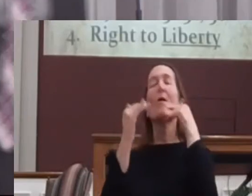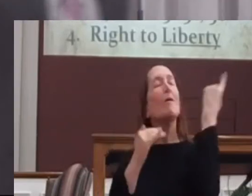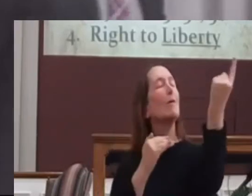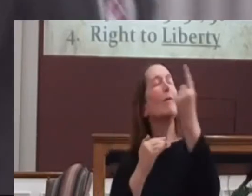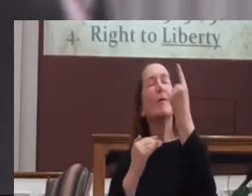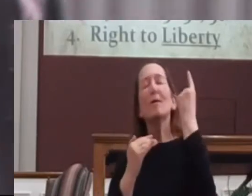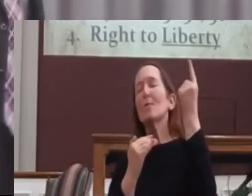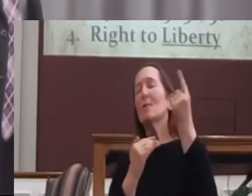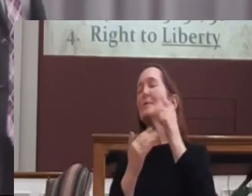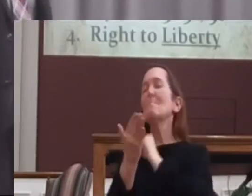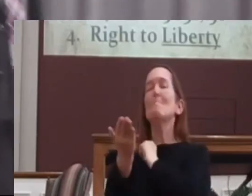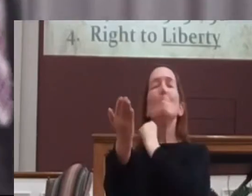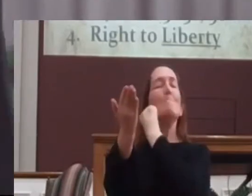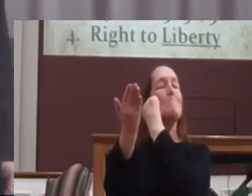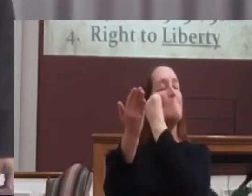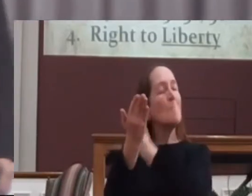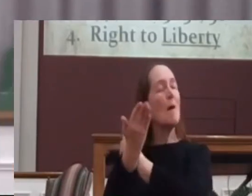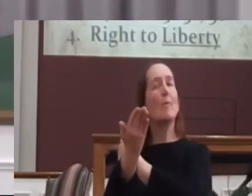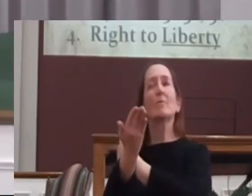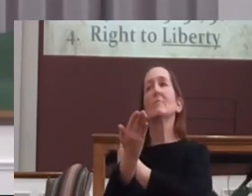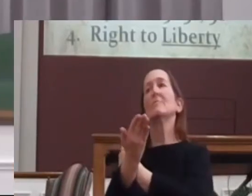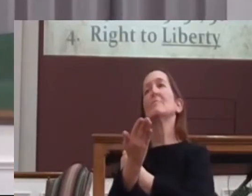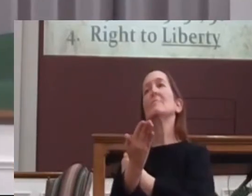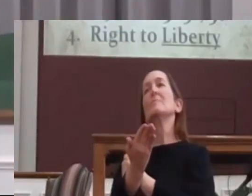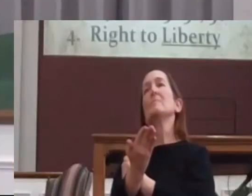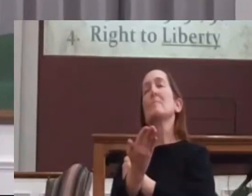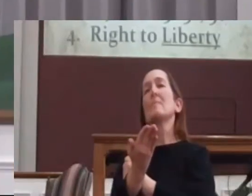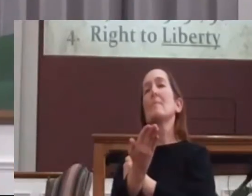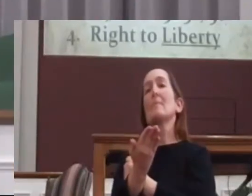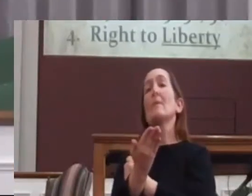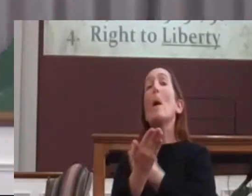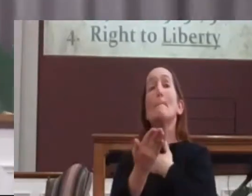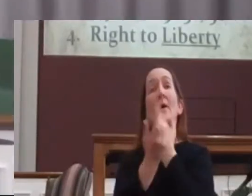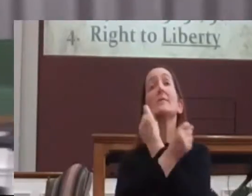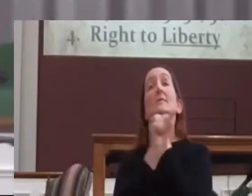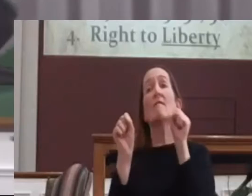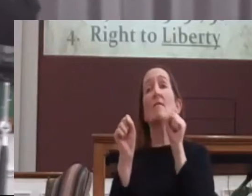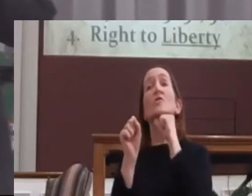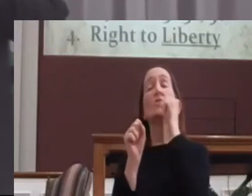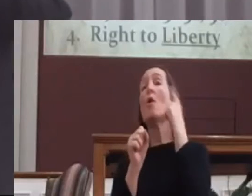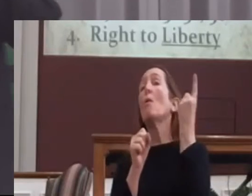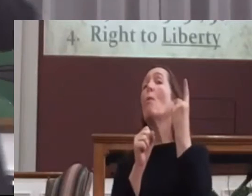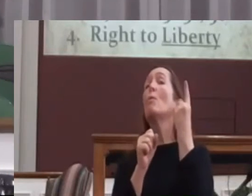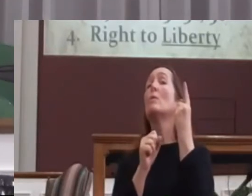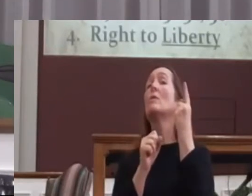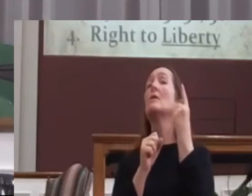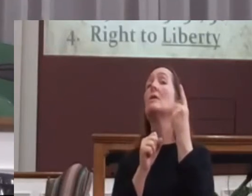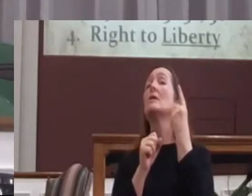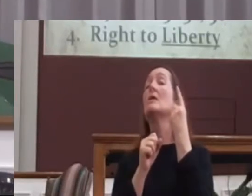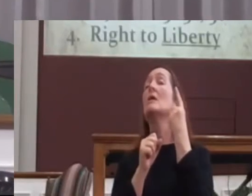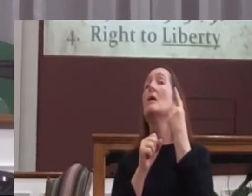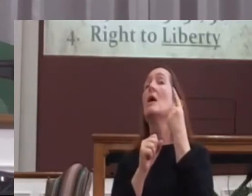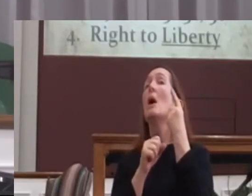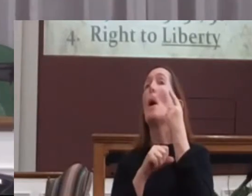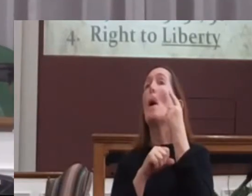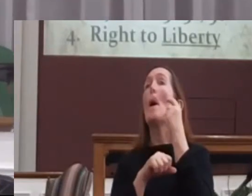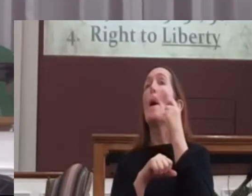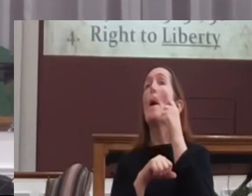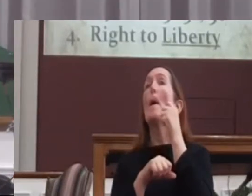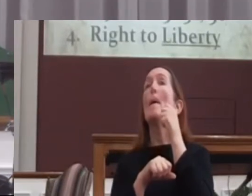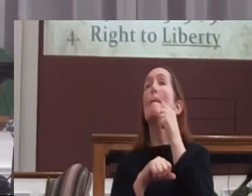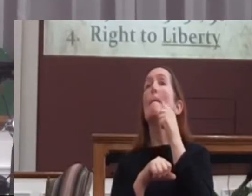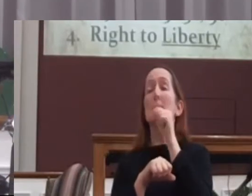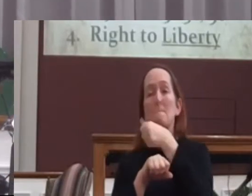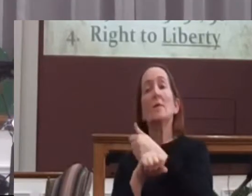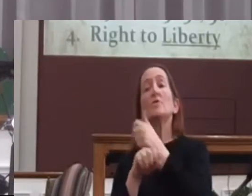Because there is always hope. There is always power. You know, my